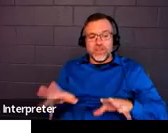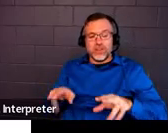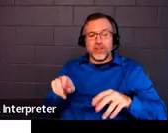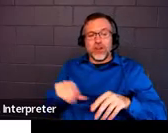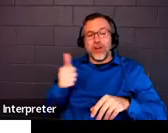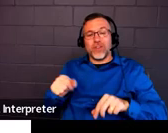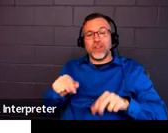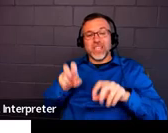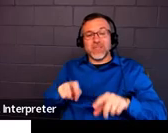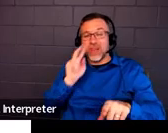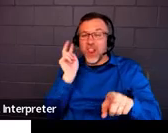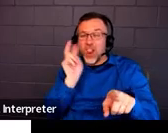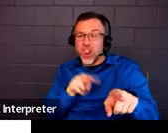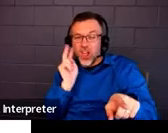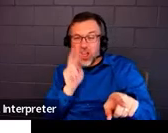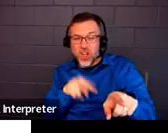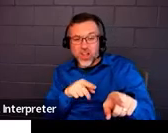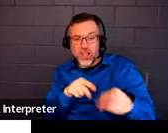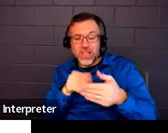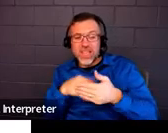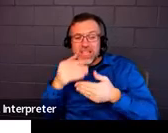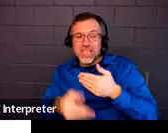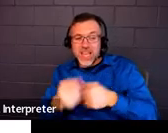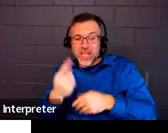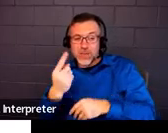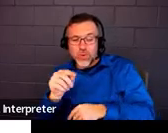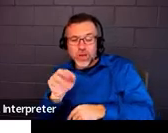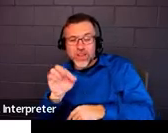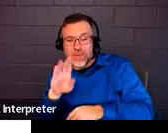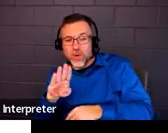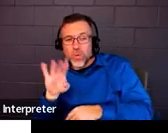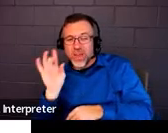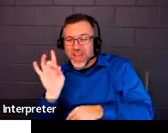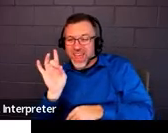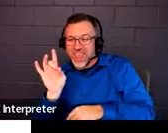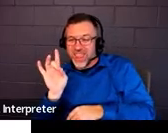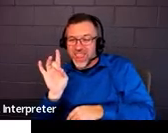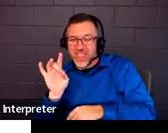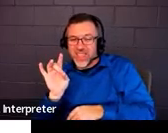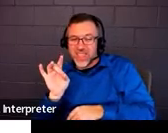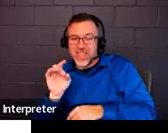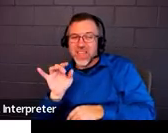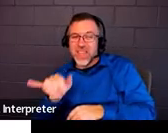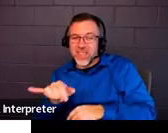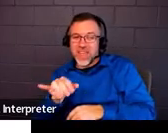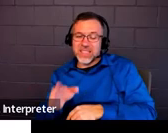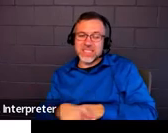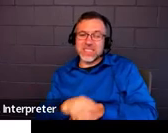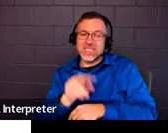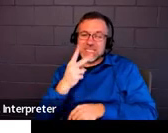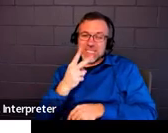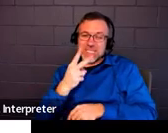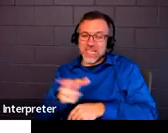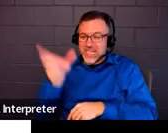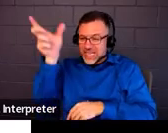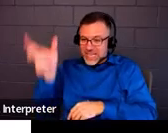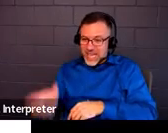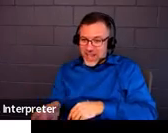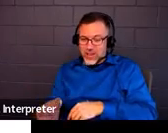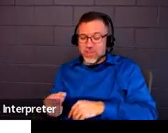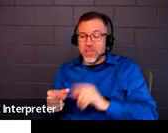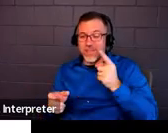guys, look at our next one on 2-8. We're in the next column of this entire office hour